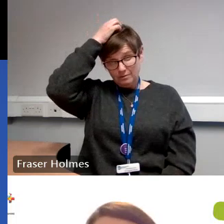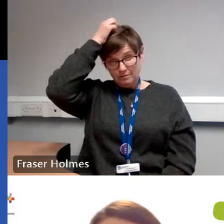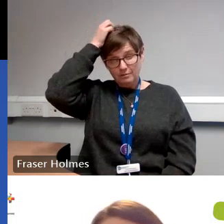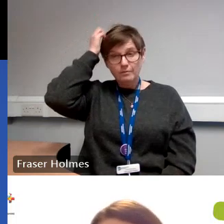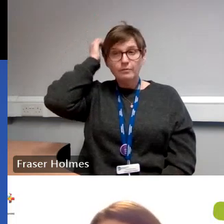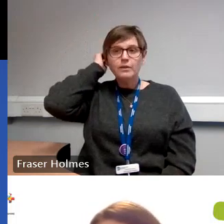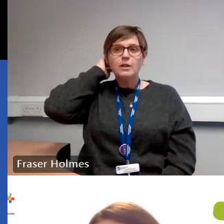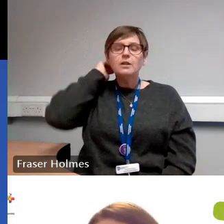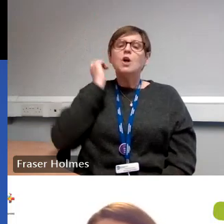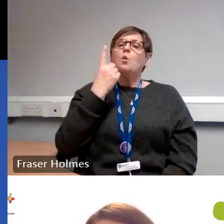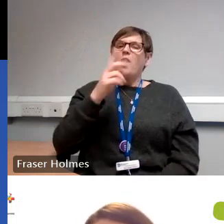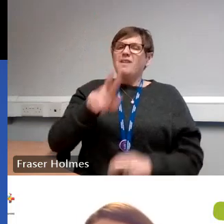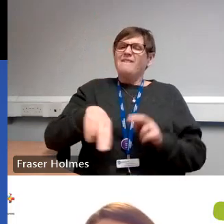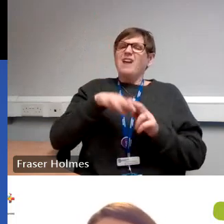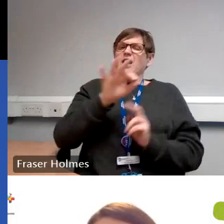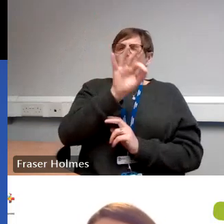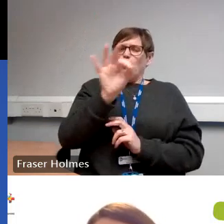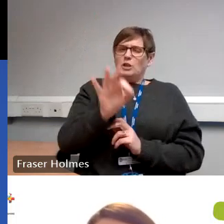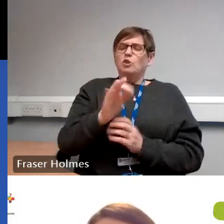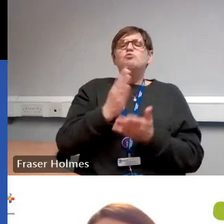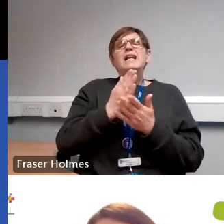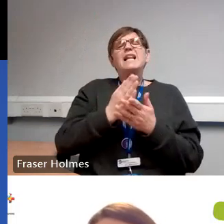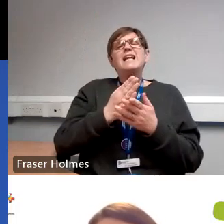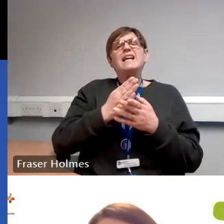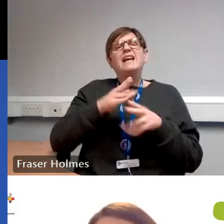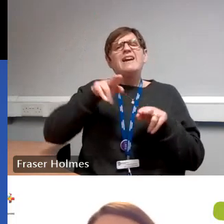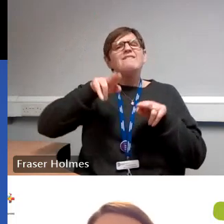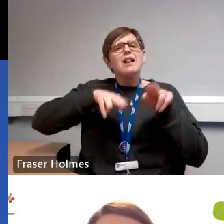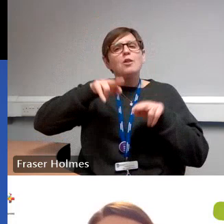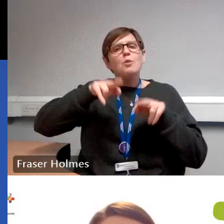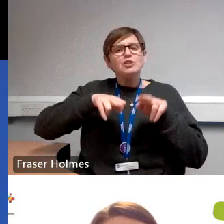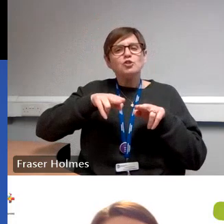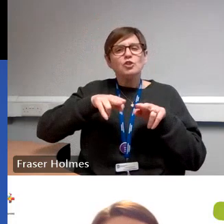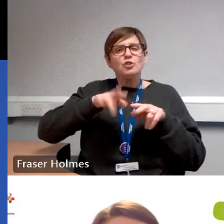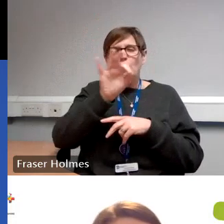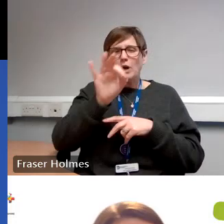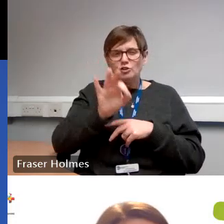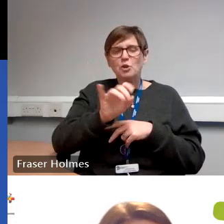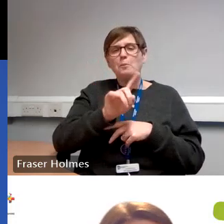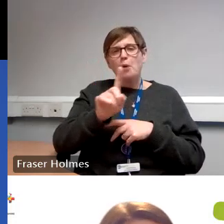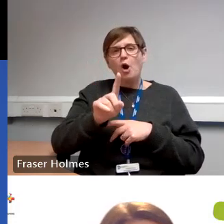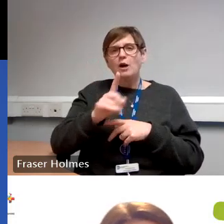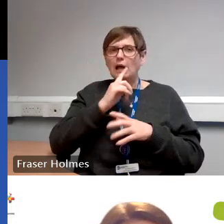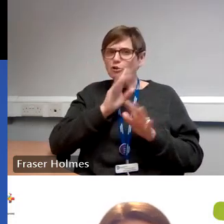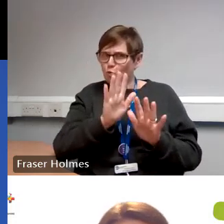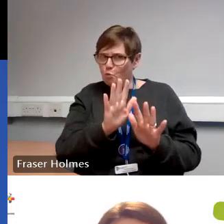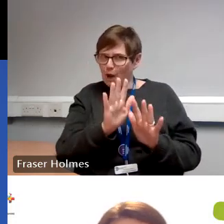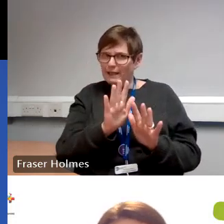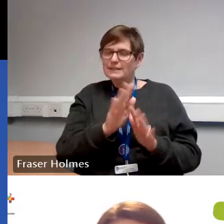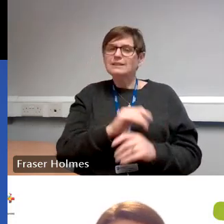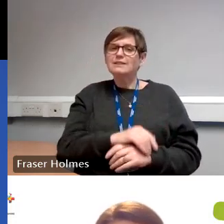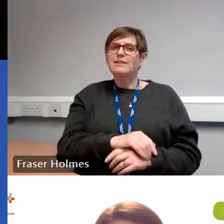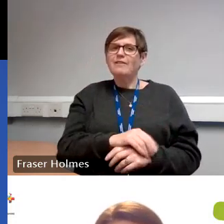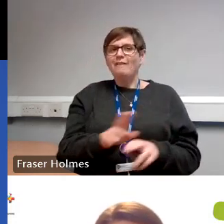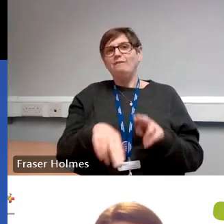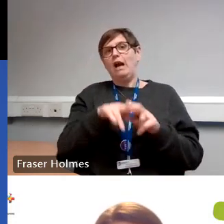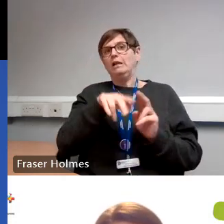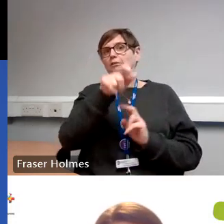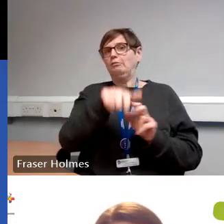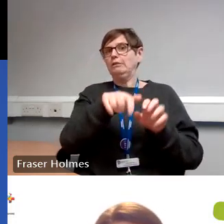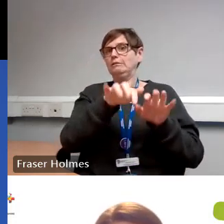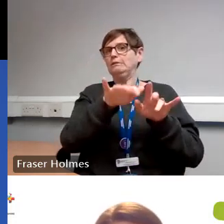We've got one final question after this. It's more of an evaluation question. But I will just wait for final typing